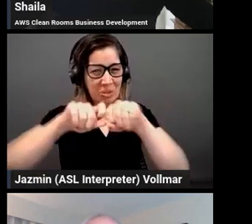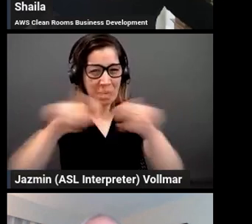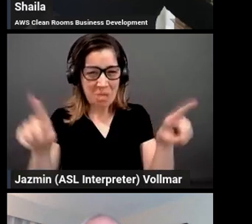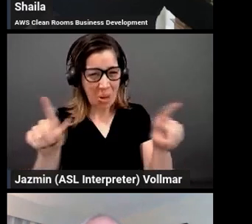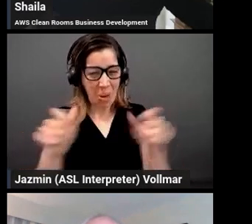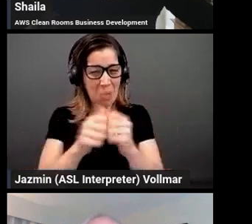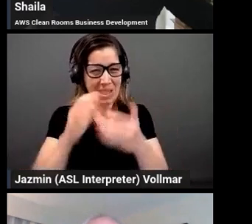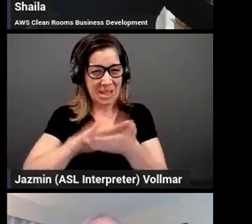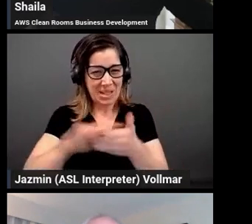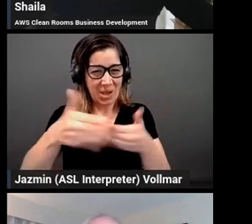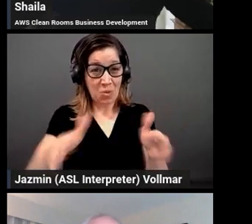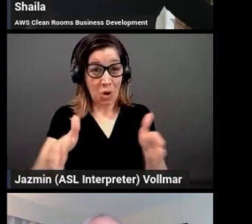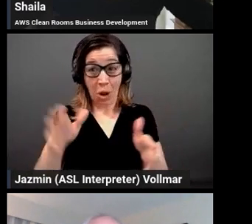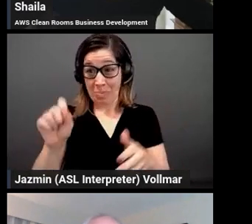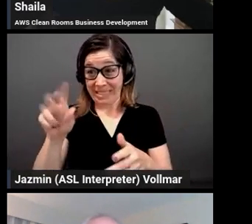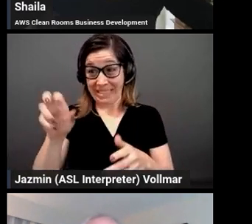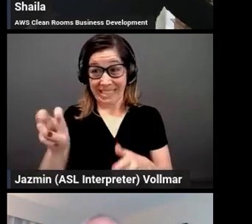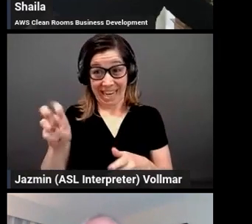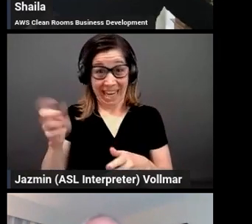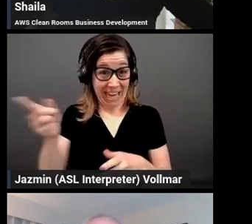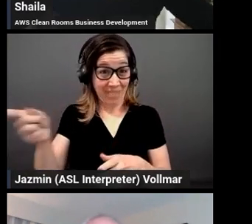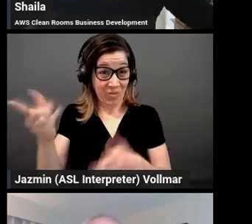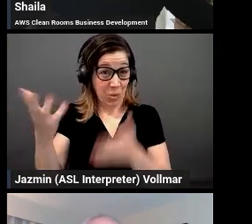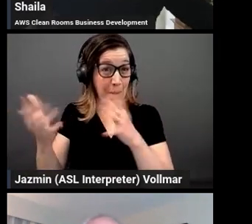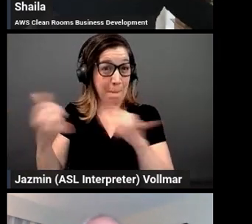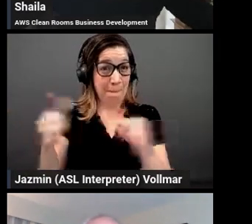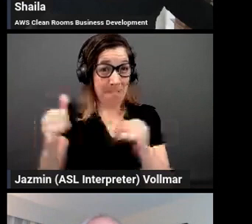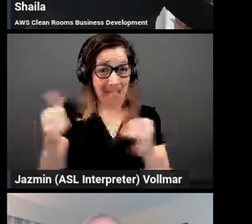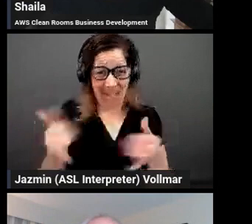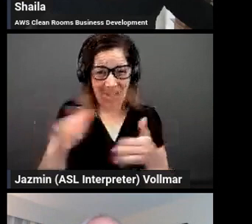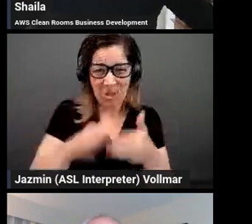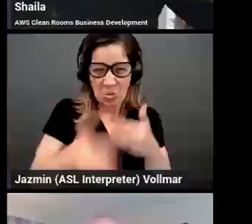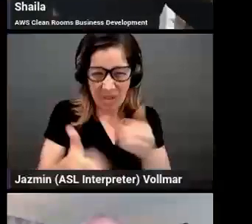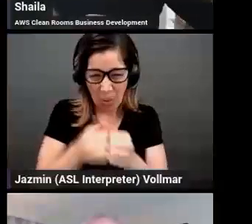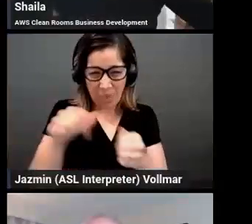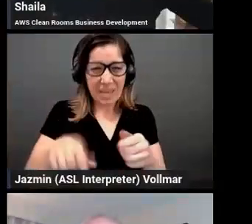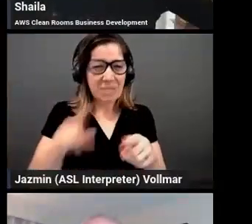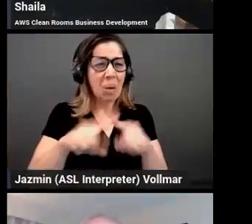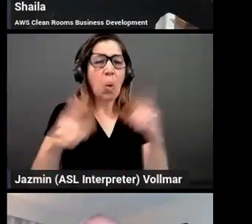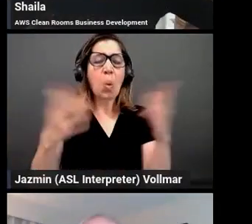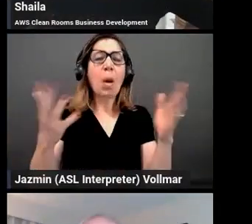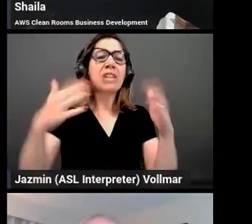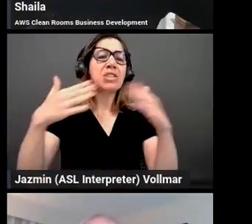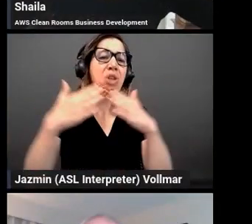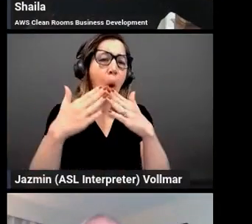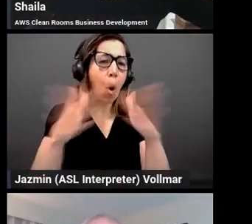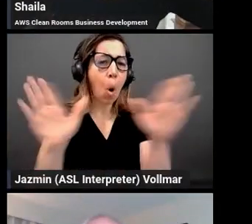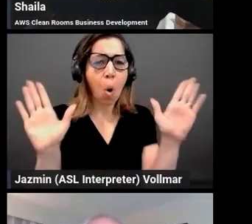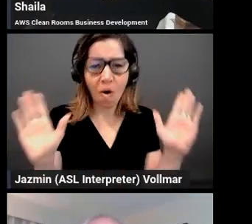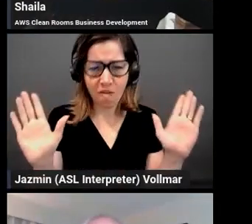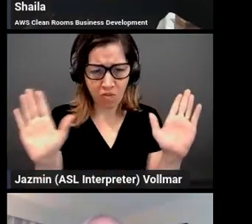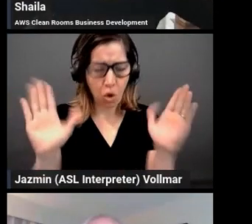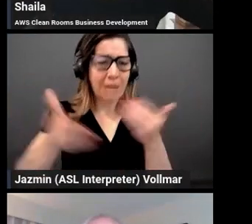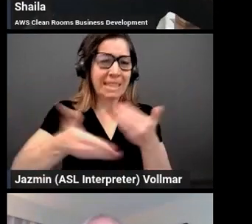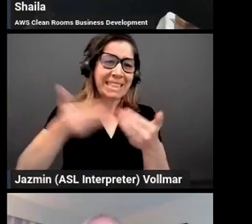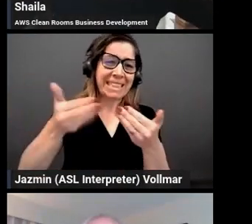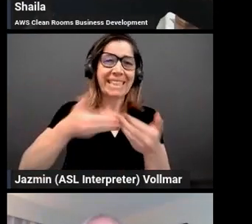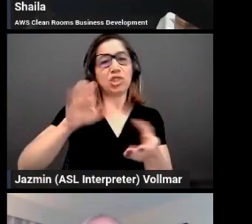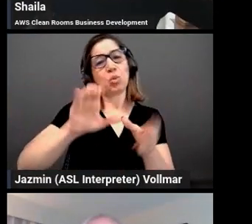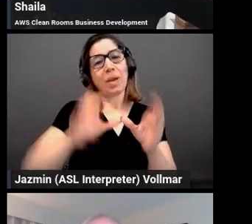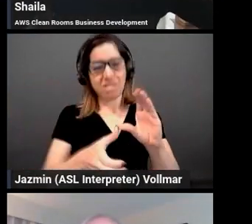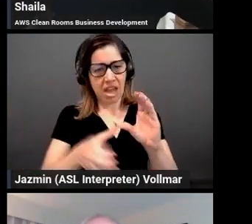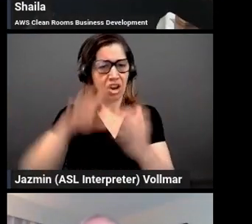around with it this weekend, but what's the overall ease of, like, let's say, configuring the table? Silas kind of walked us through that.